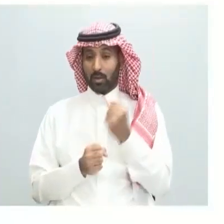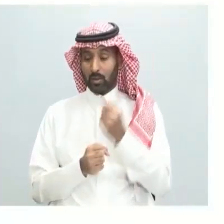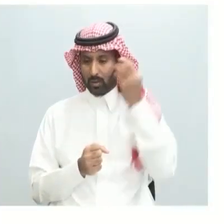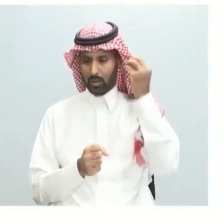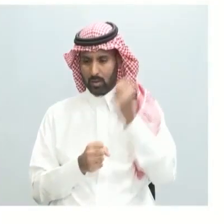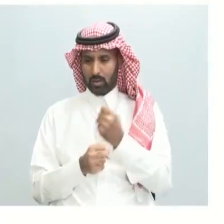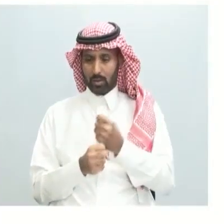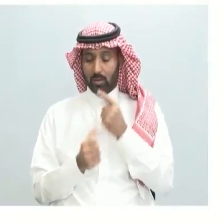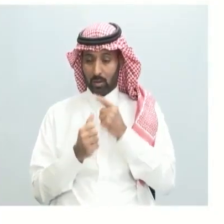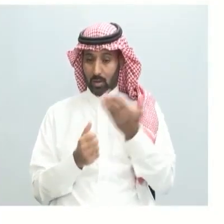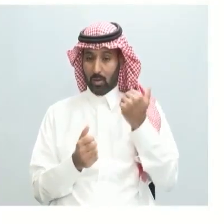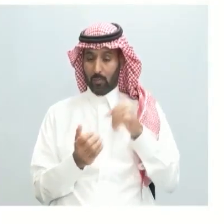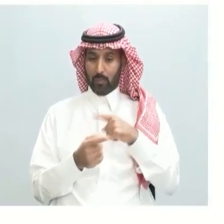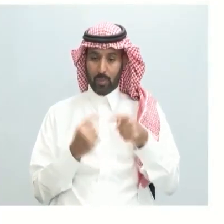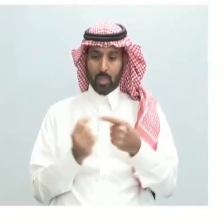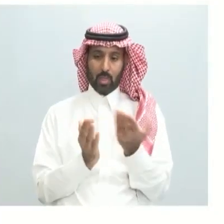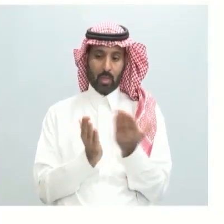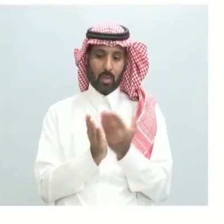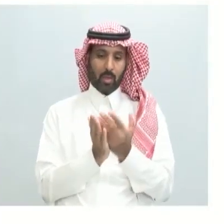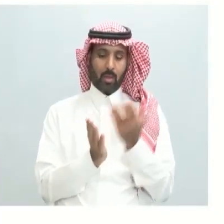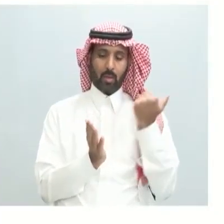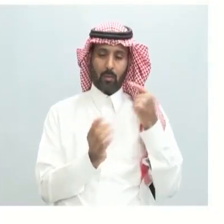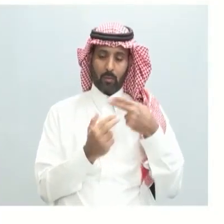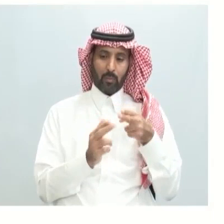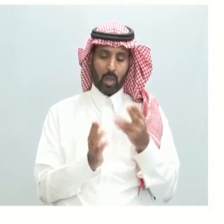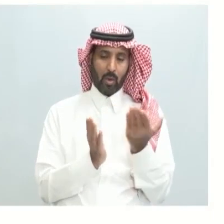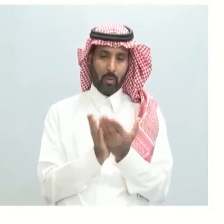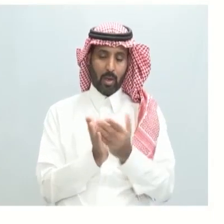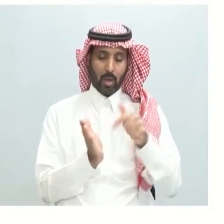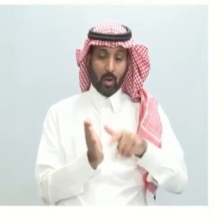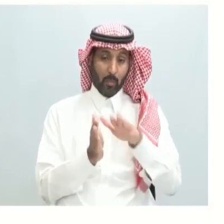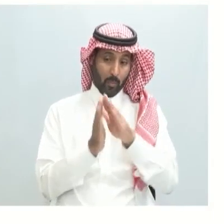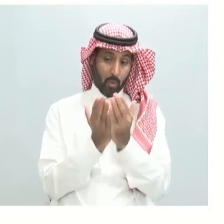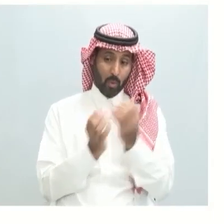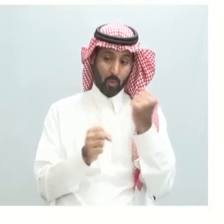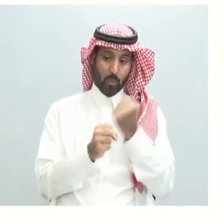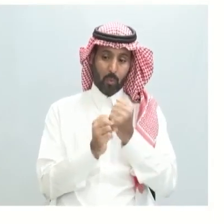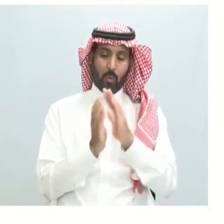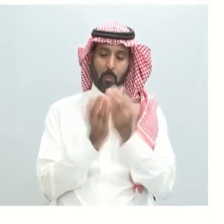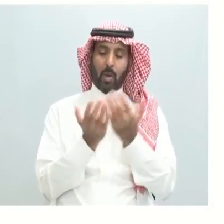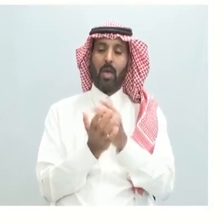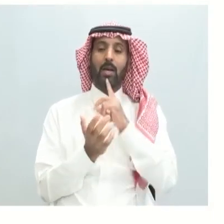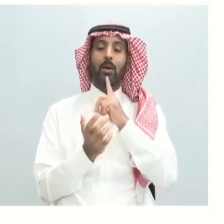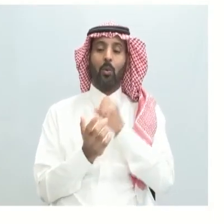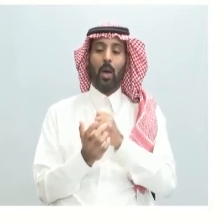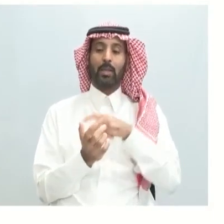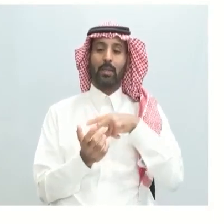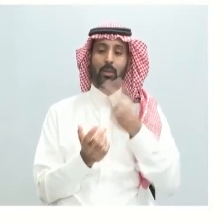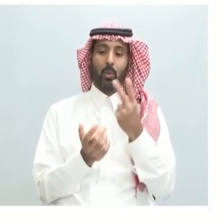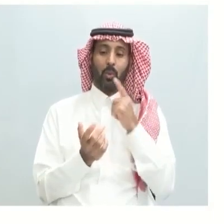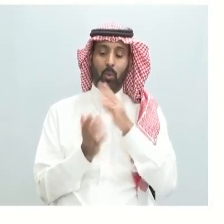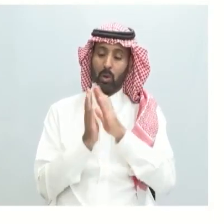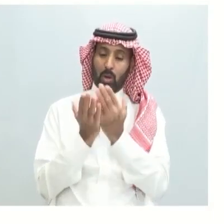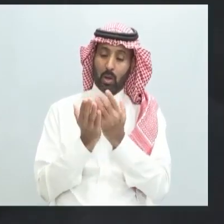project. But before we do that, before we begin our lesson, open your workbook, page 102